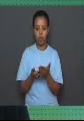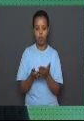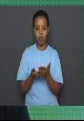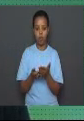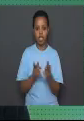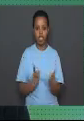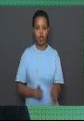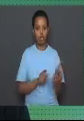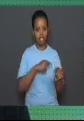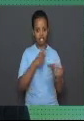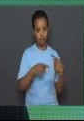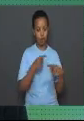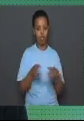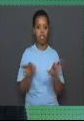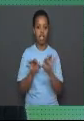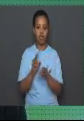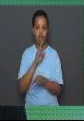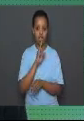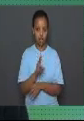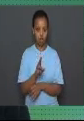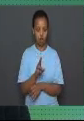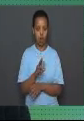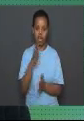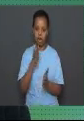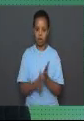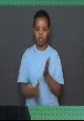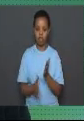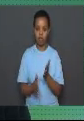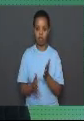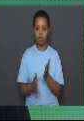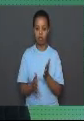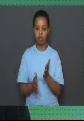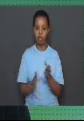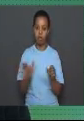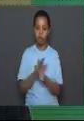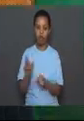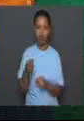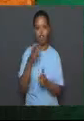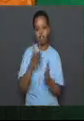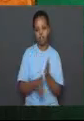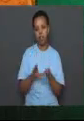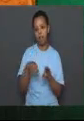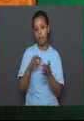process of photosynthesis to function most efficiently.